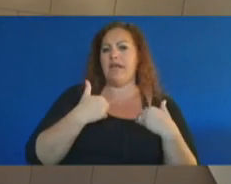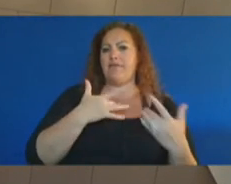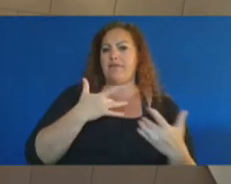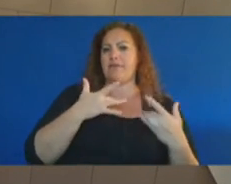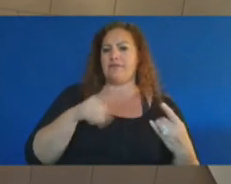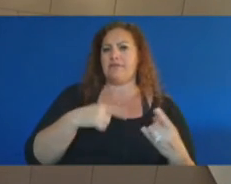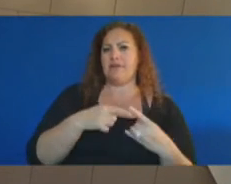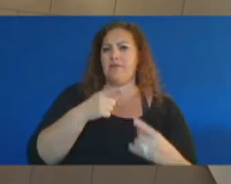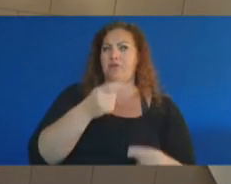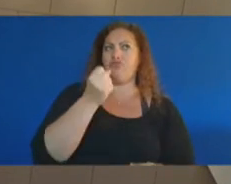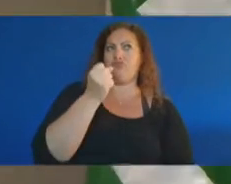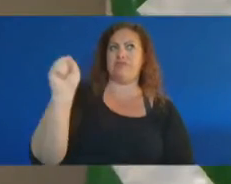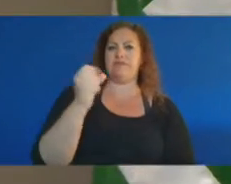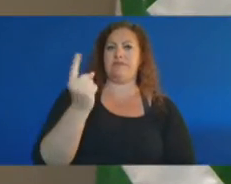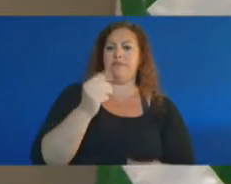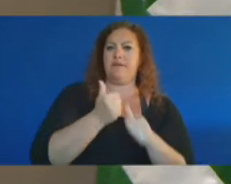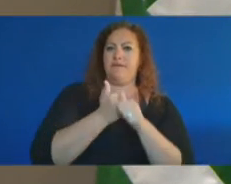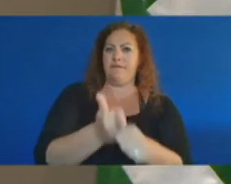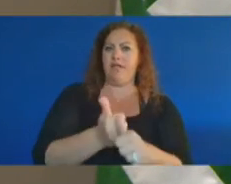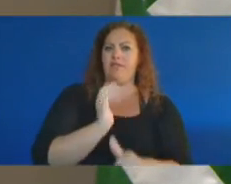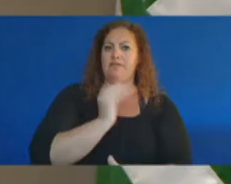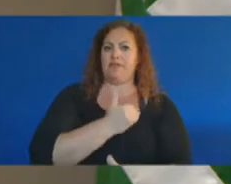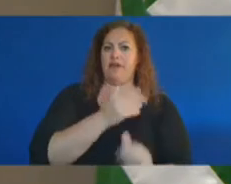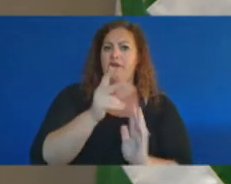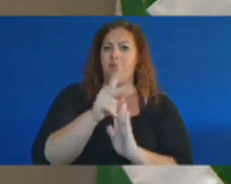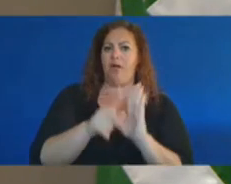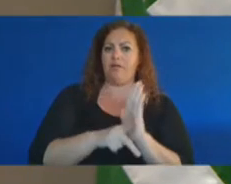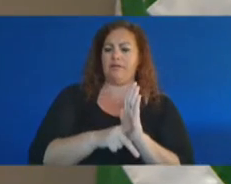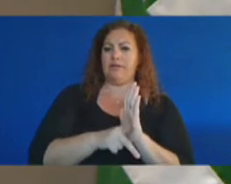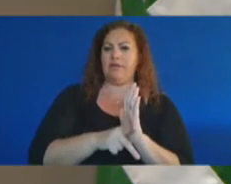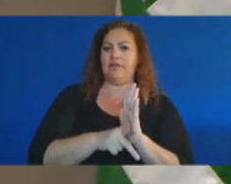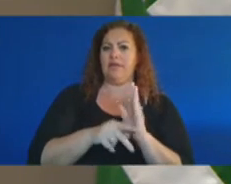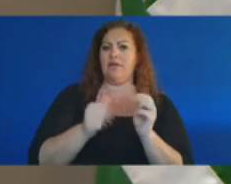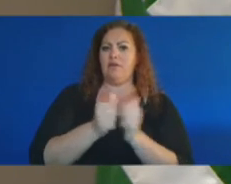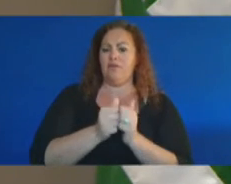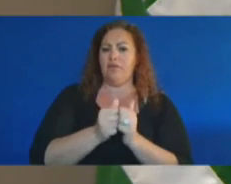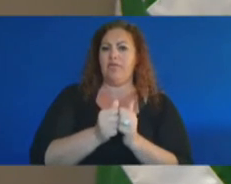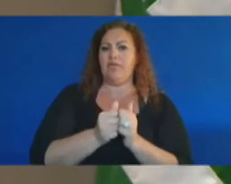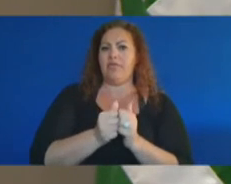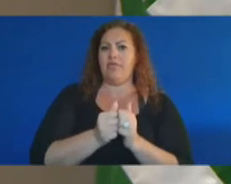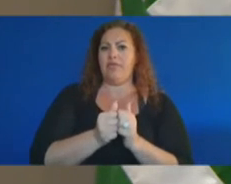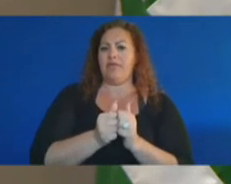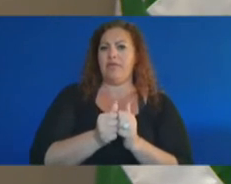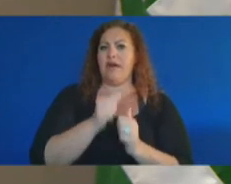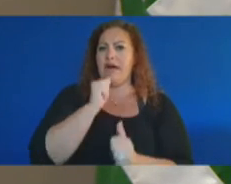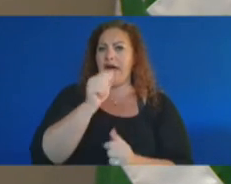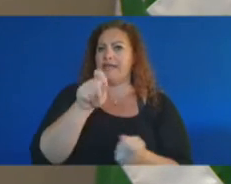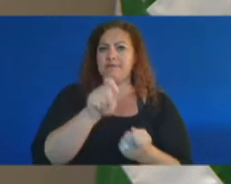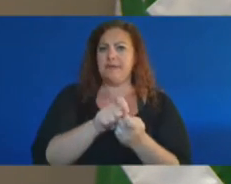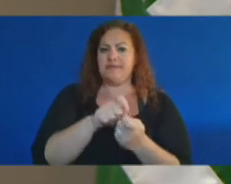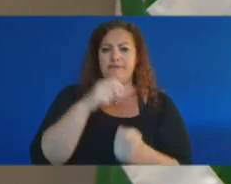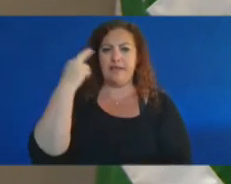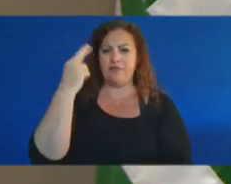something that's consistent with our policy on the grounds of unspecified reasons or uh on the